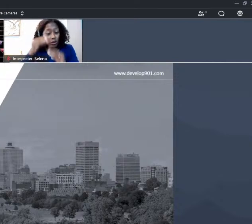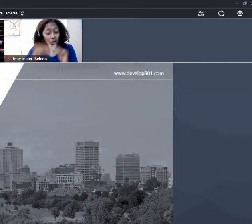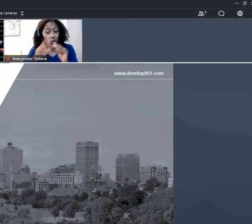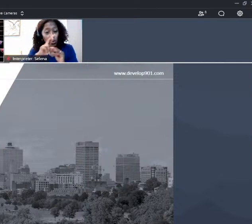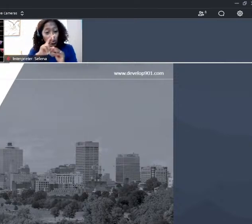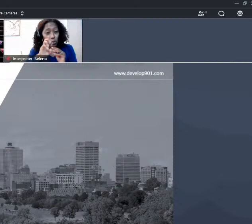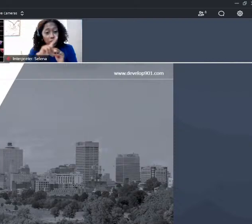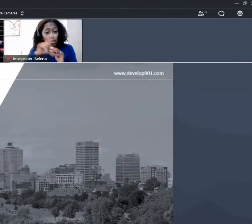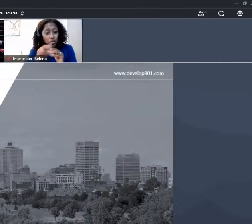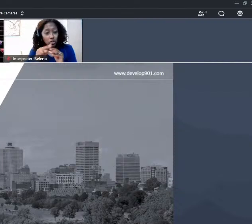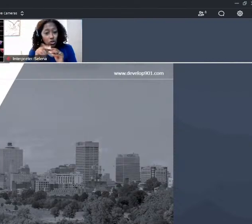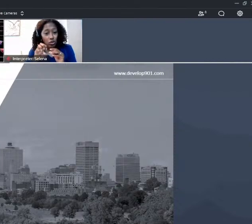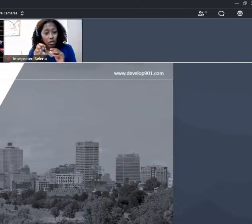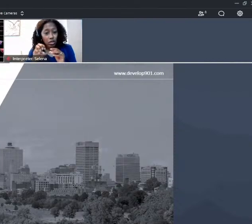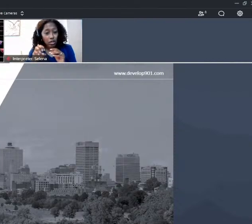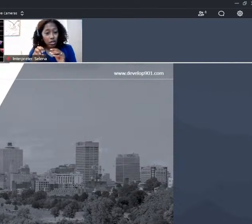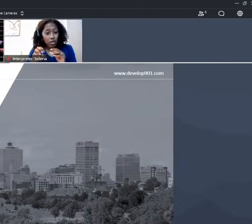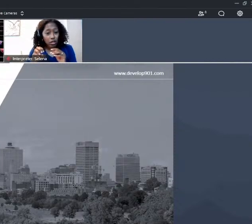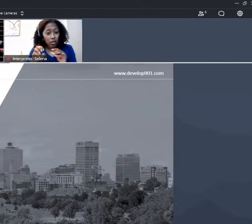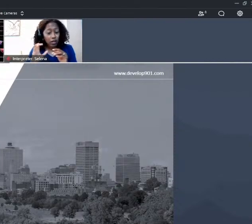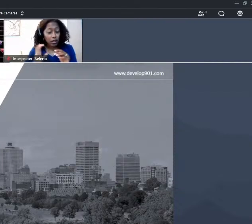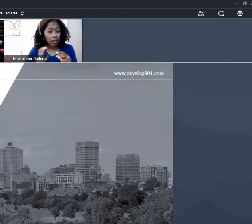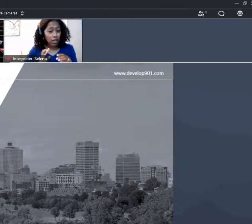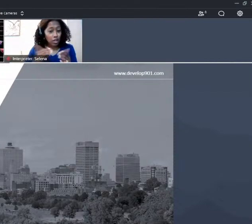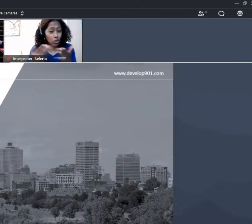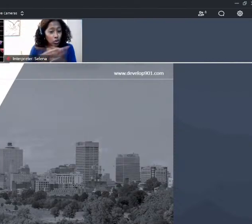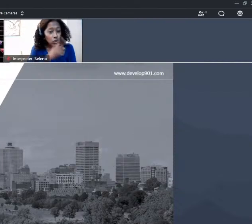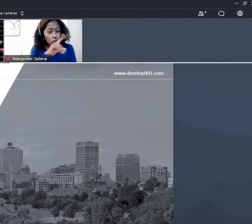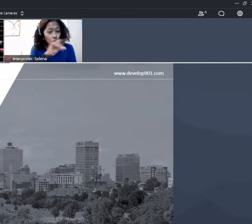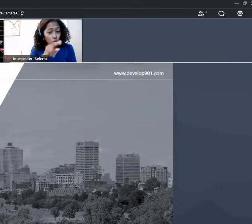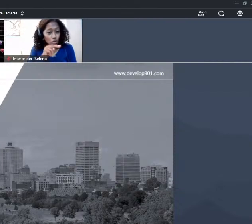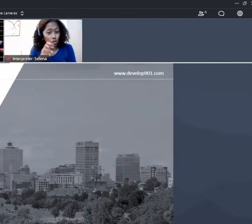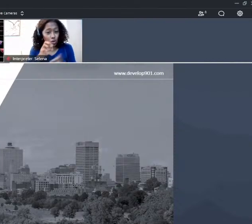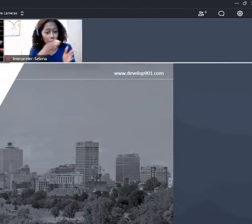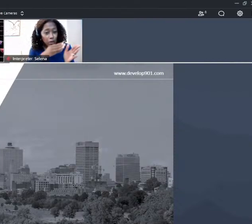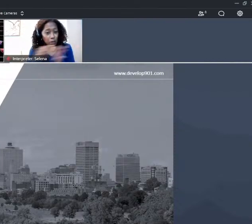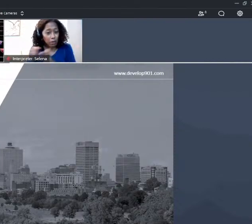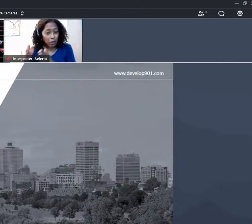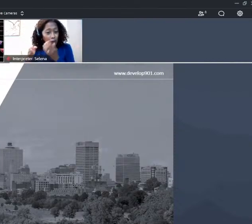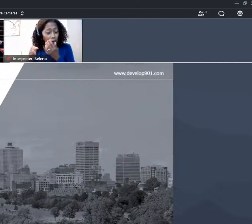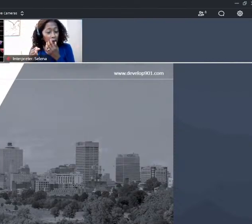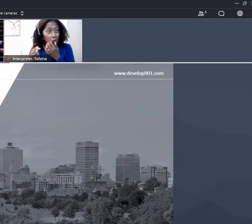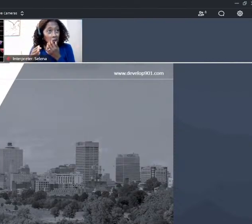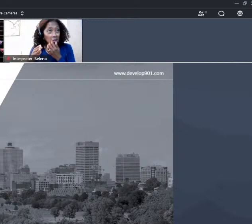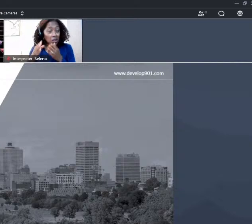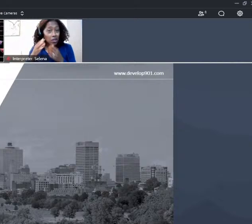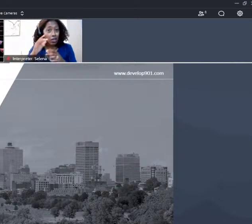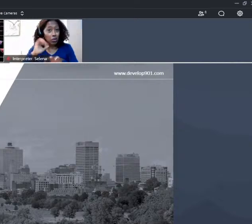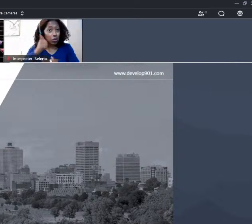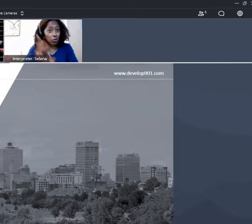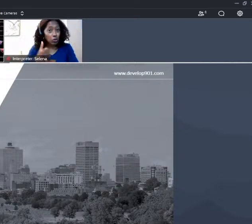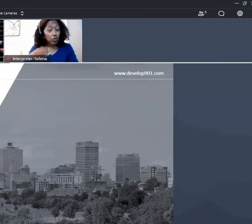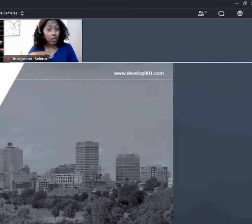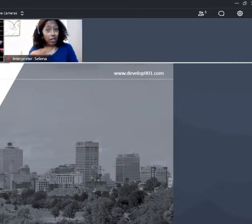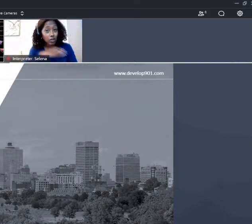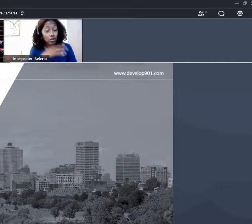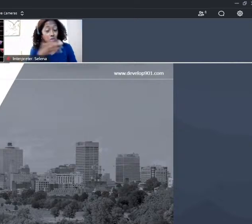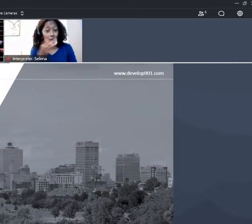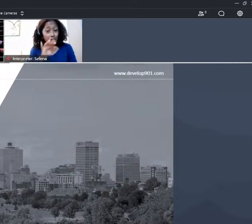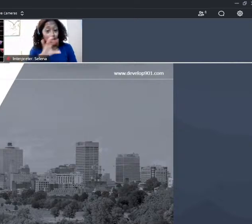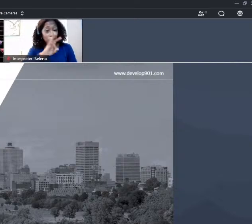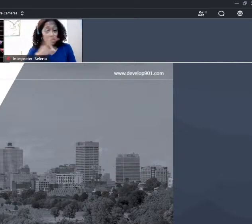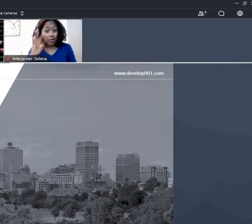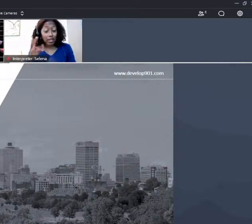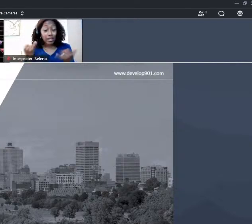zoning. A new zoning plan that was approved and adopted by the City Council in 1997. We are before